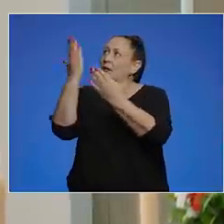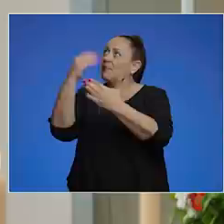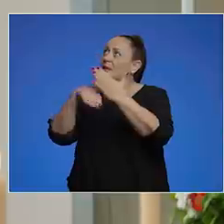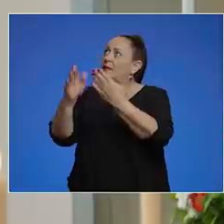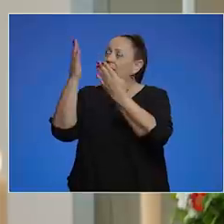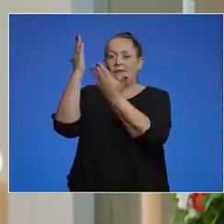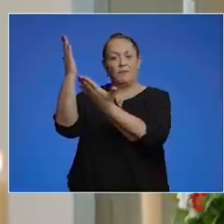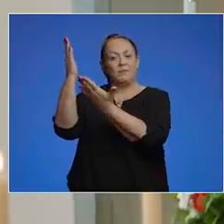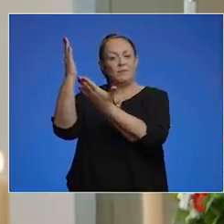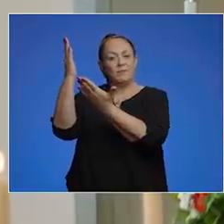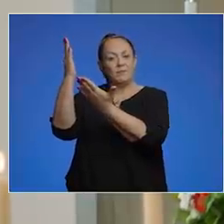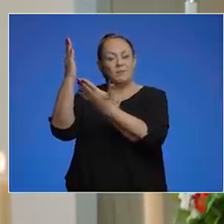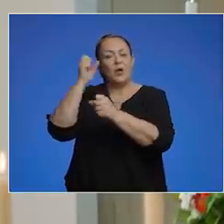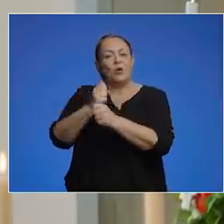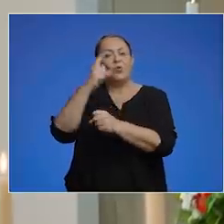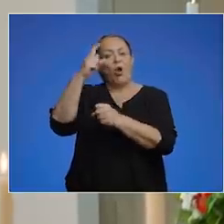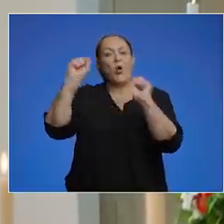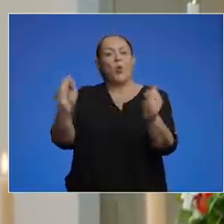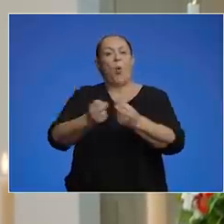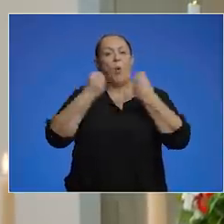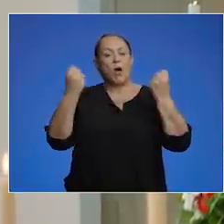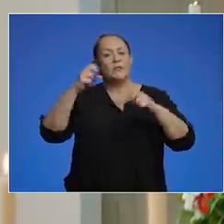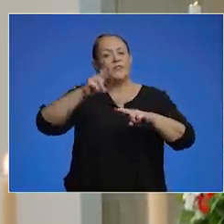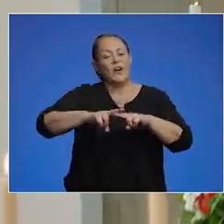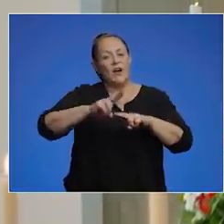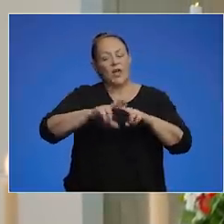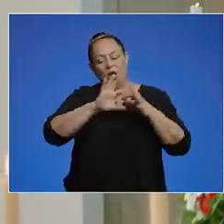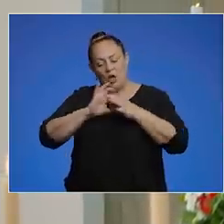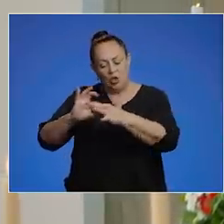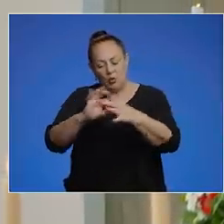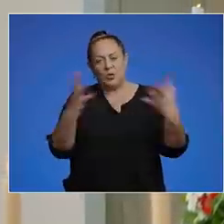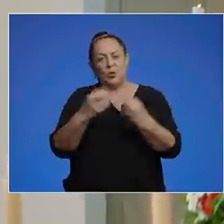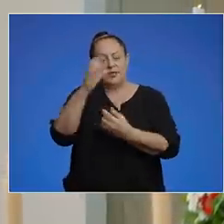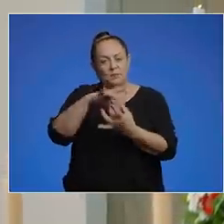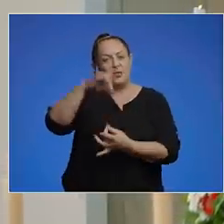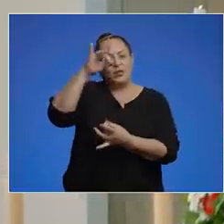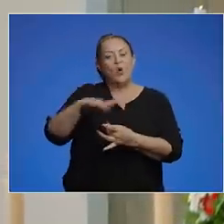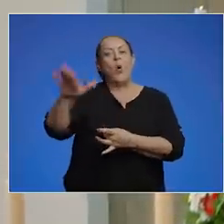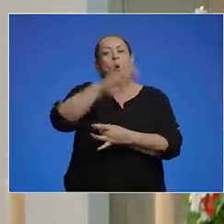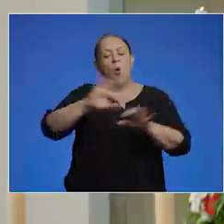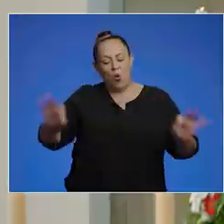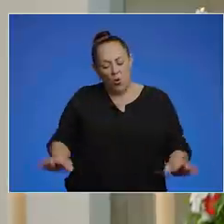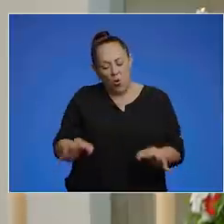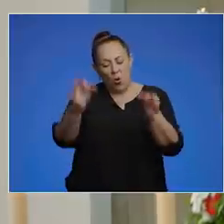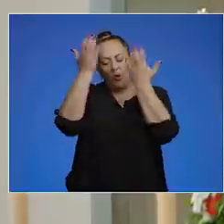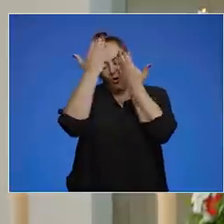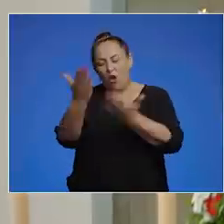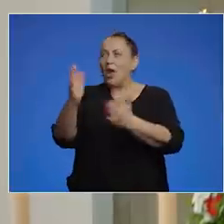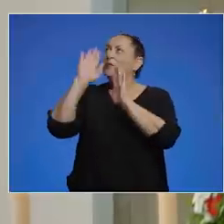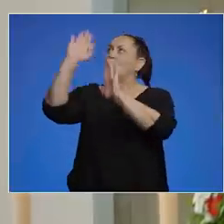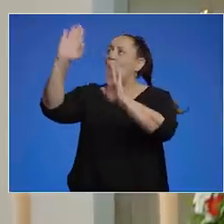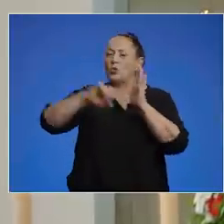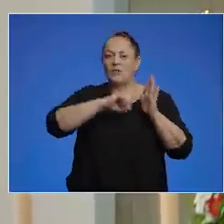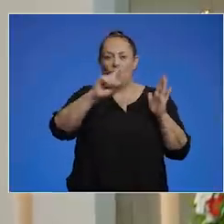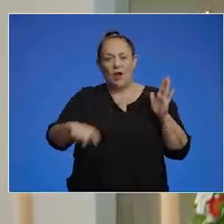Through him, and with him, and in him, O God, Almighty Father, in the unity of the Holy Spirit, all glory and honor